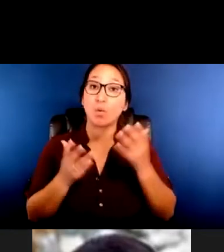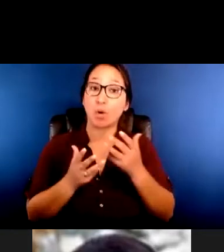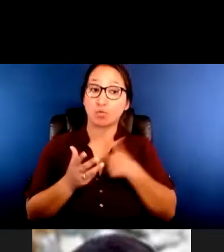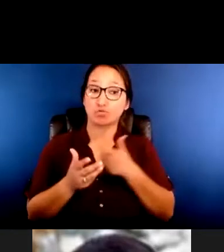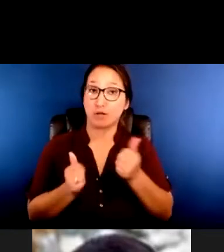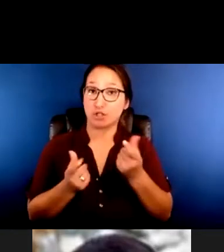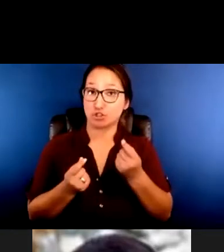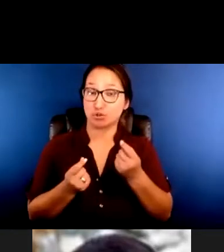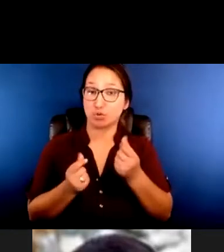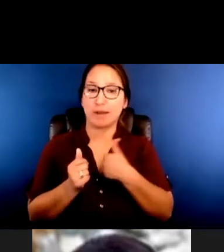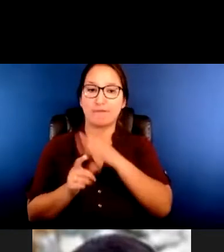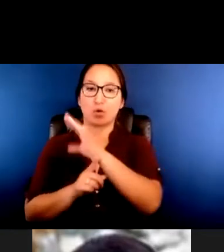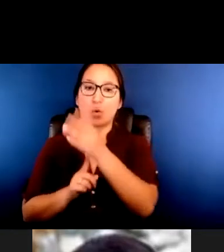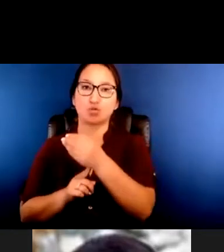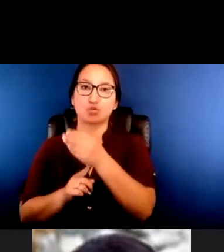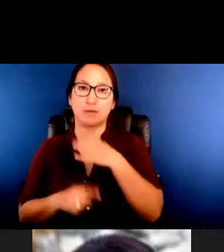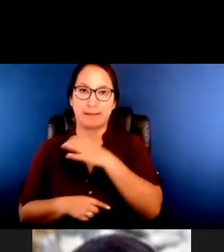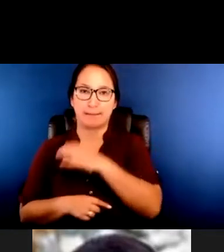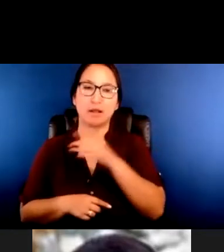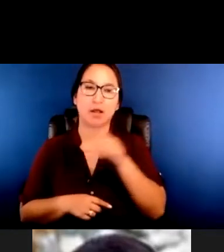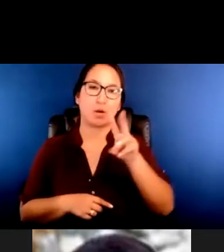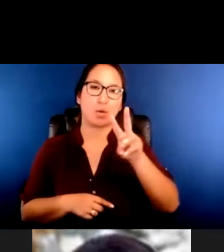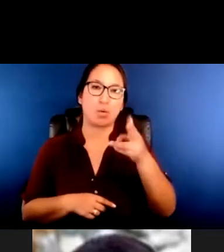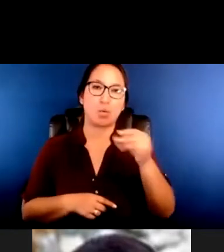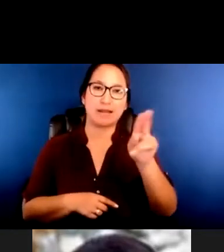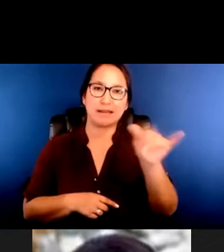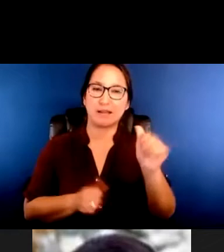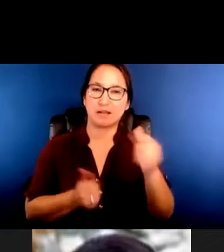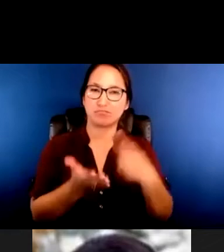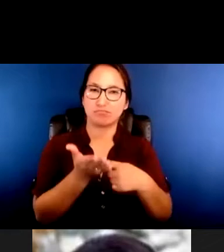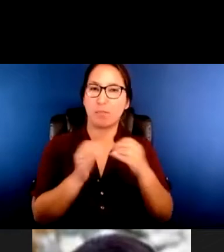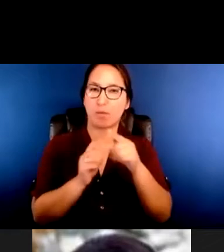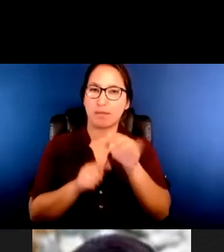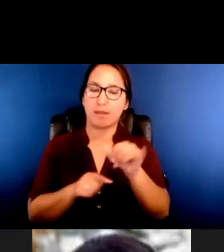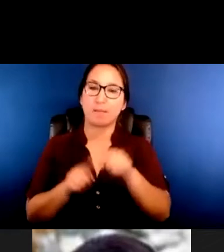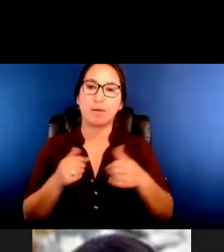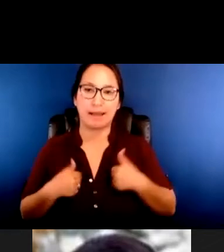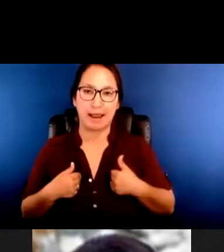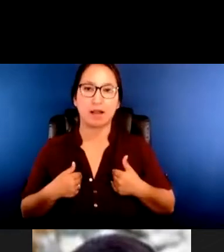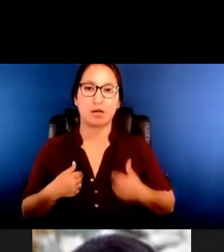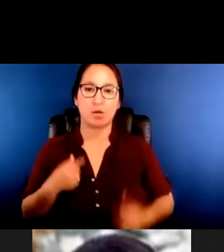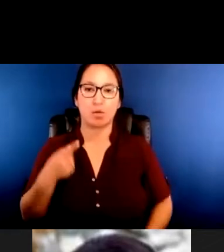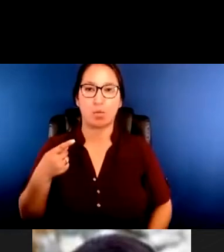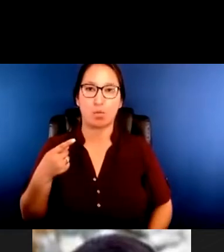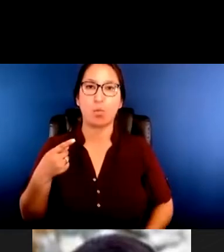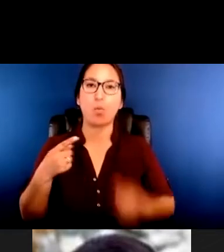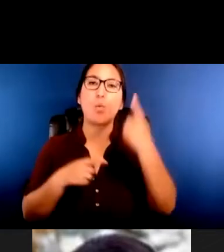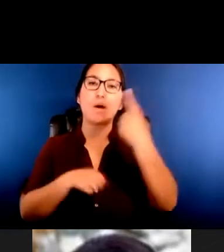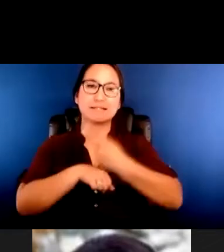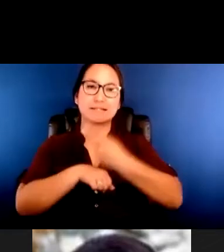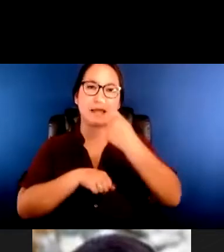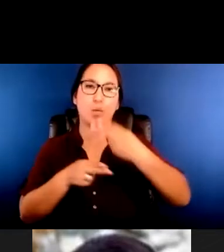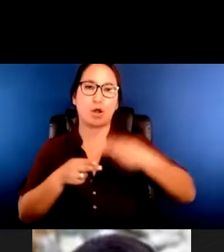And Whitney, you can talk a little bit more about that. We had a day that we called a culture day. It was really a socio-emotional